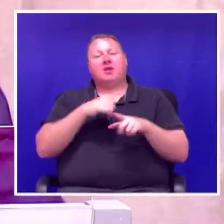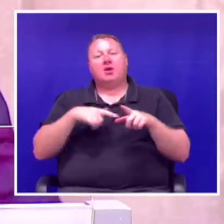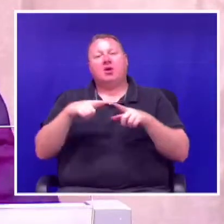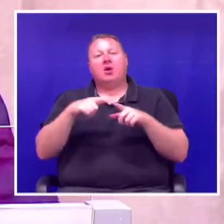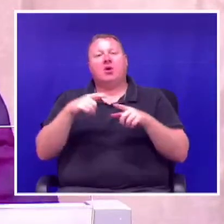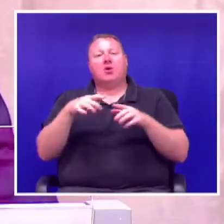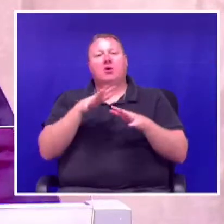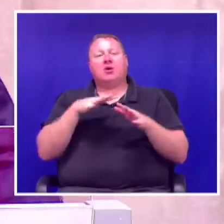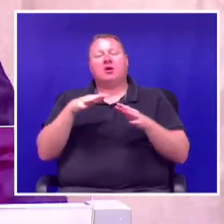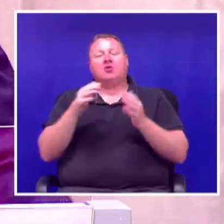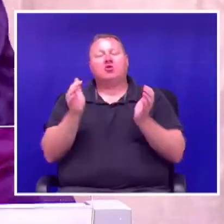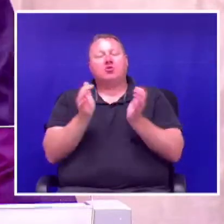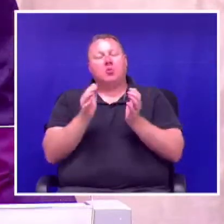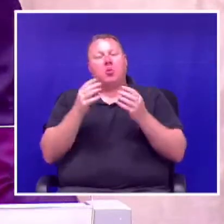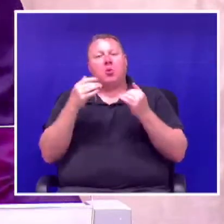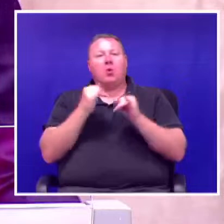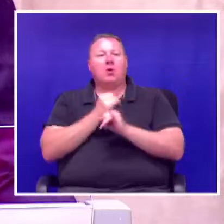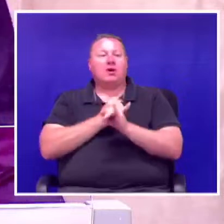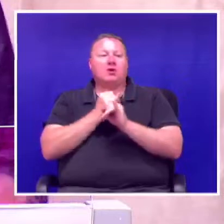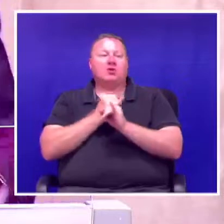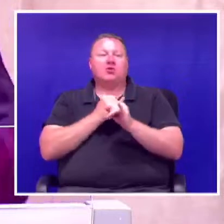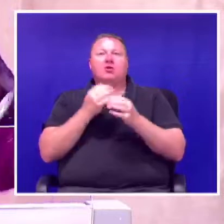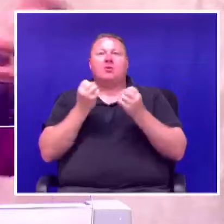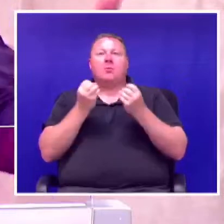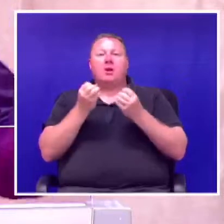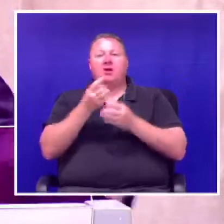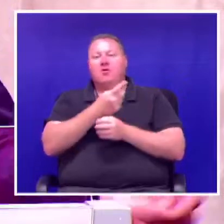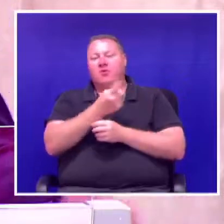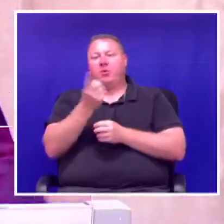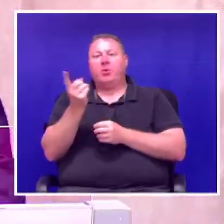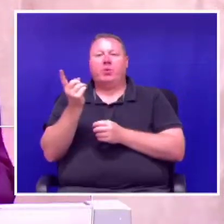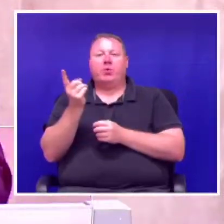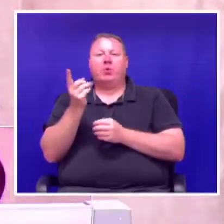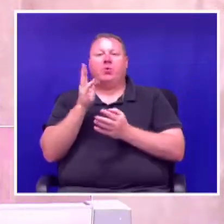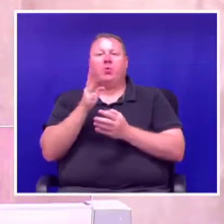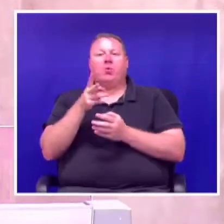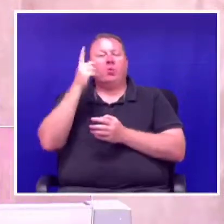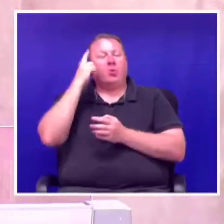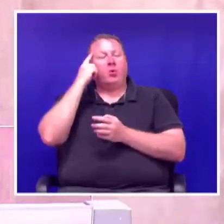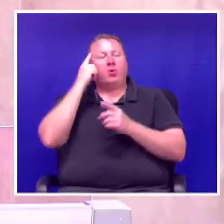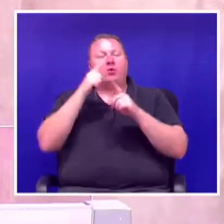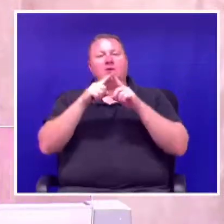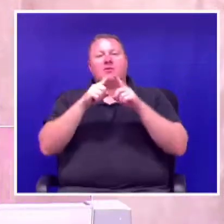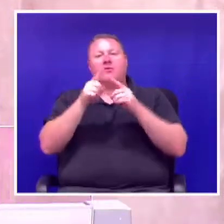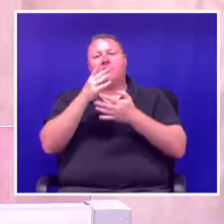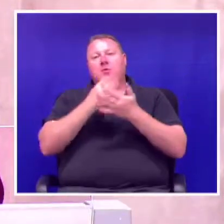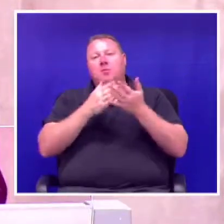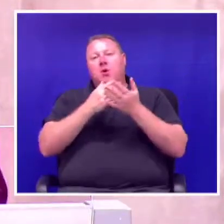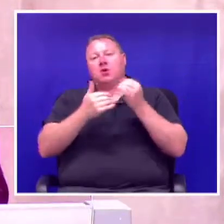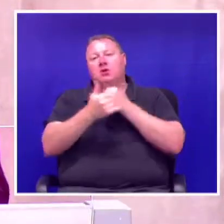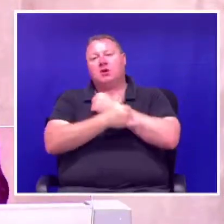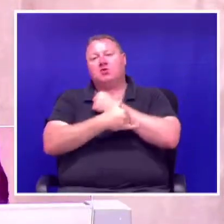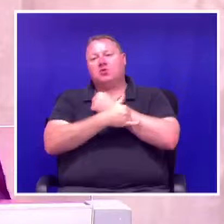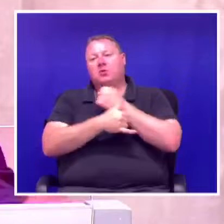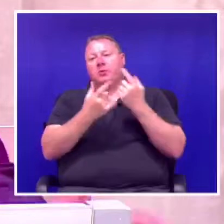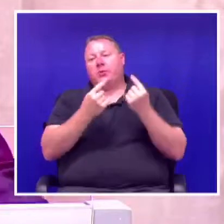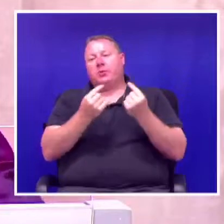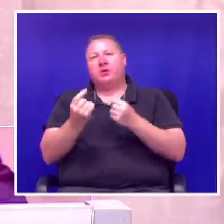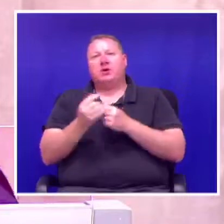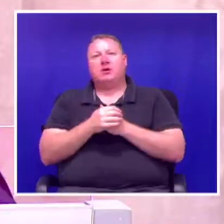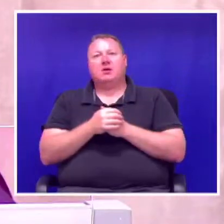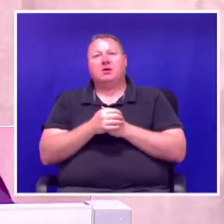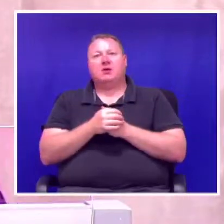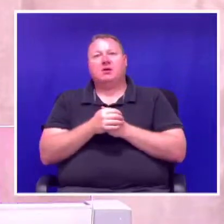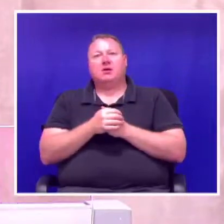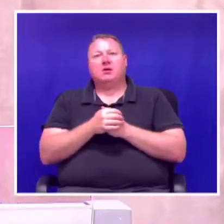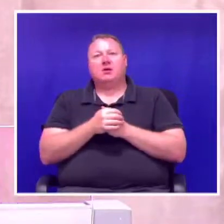small industries. Many of you will know them in different parts of our country that were there